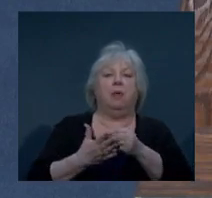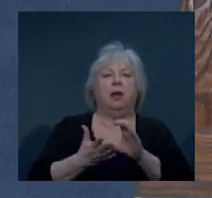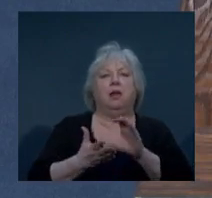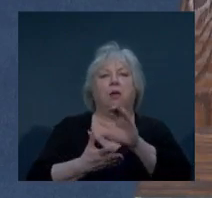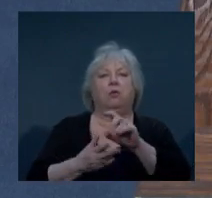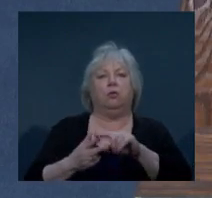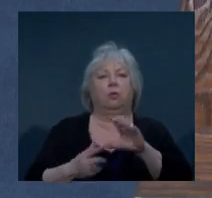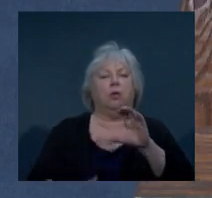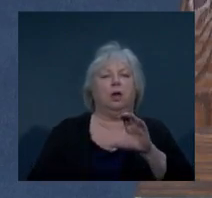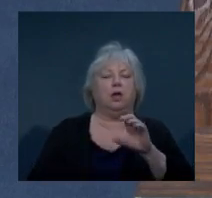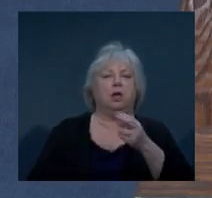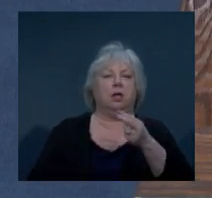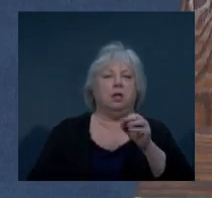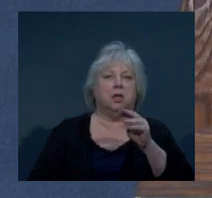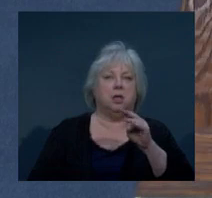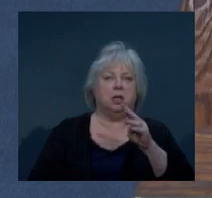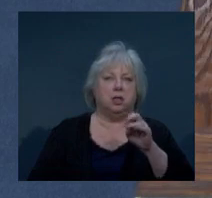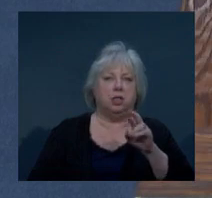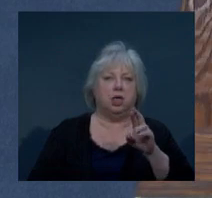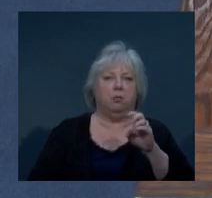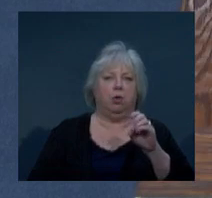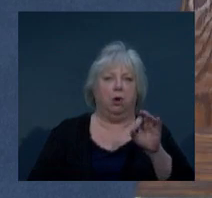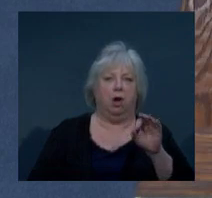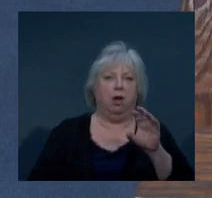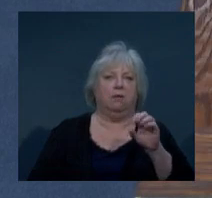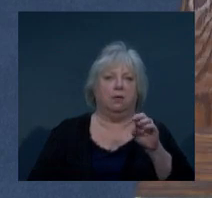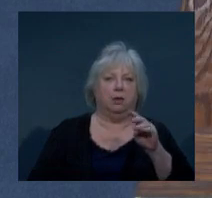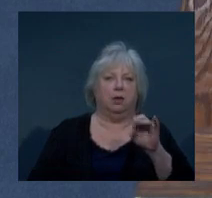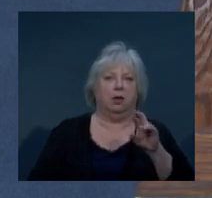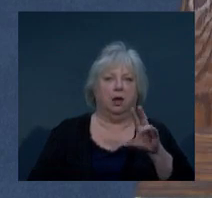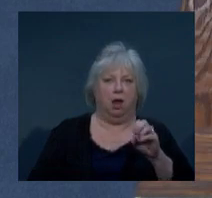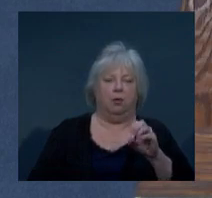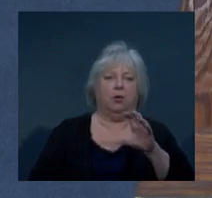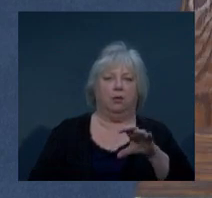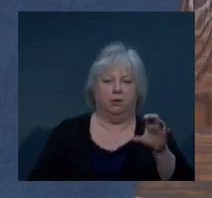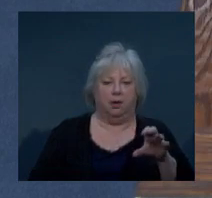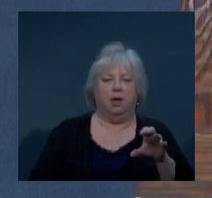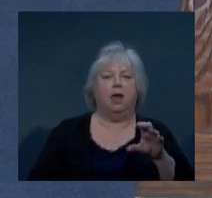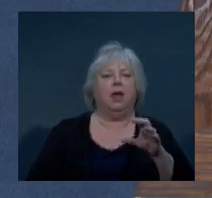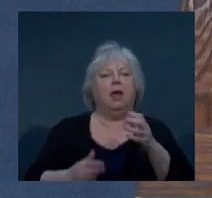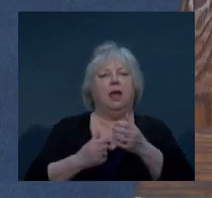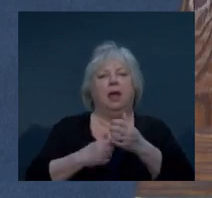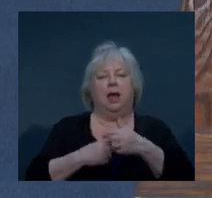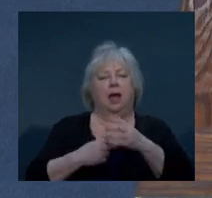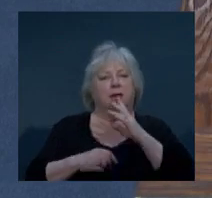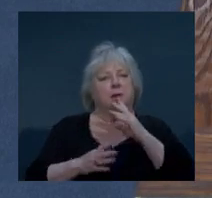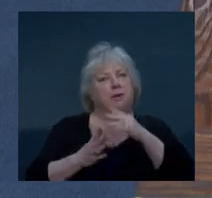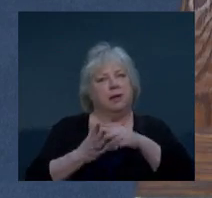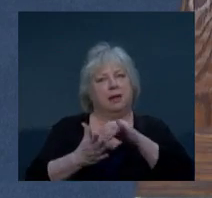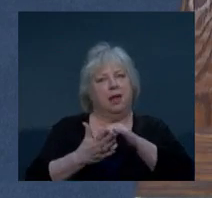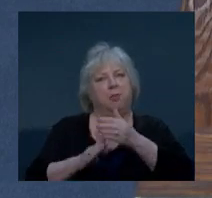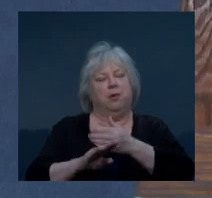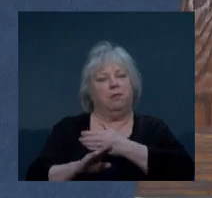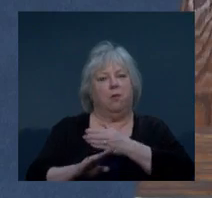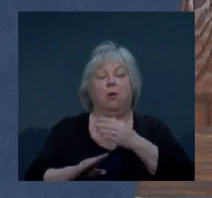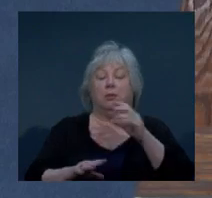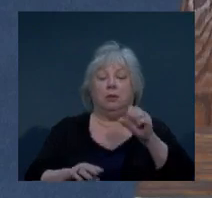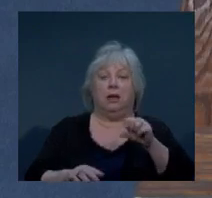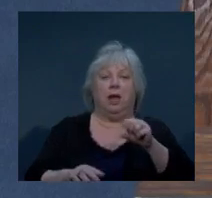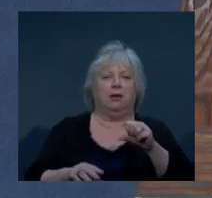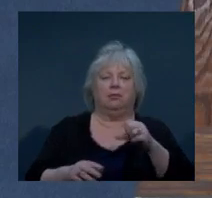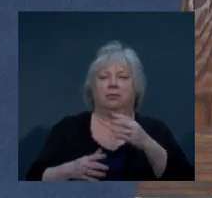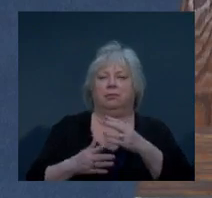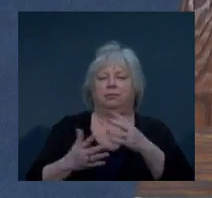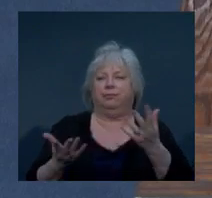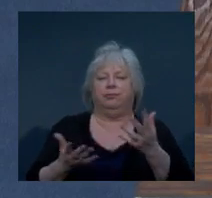Commerce. I spoke last time, or every time we've had that up here, against it. That, yes, they got, or